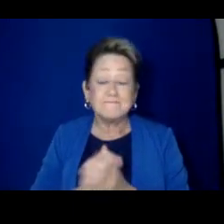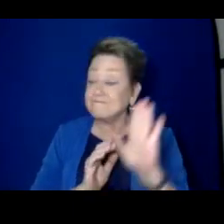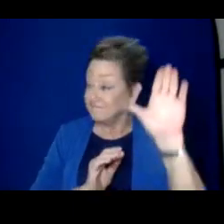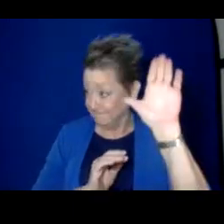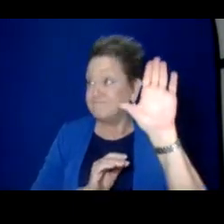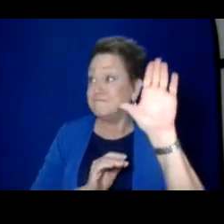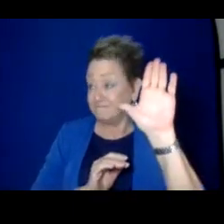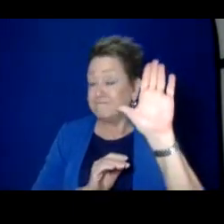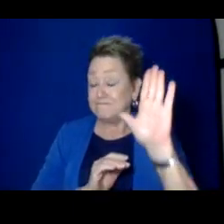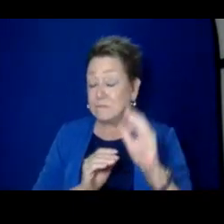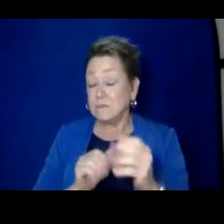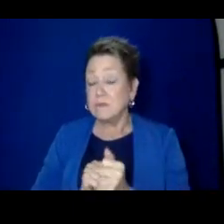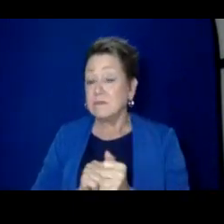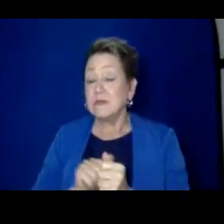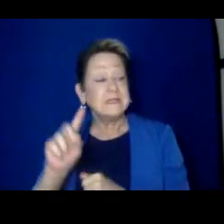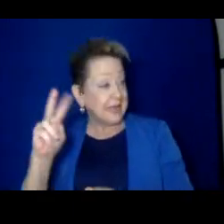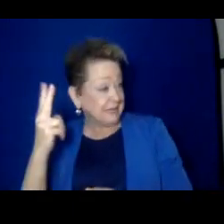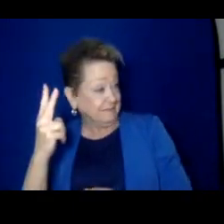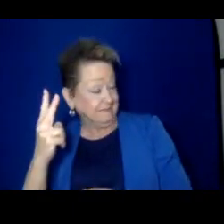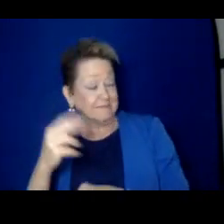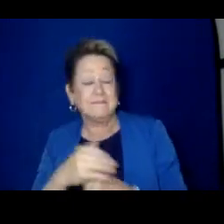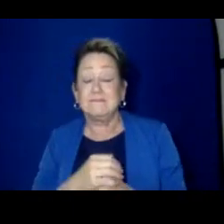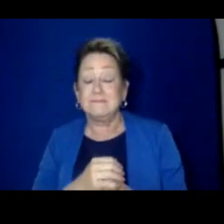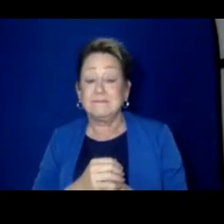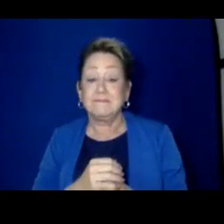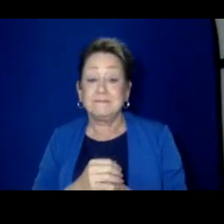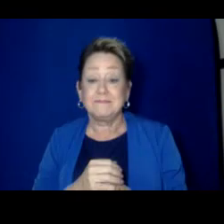So moved. Second.